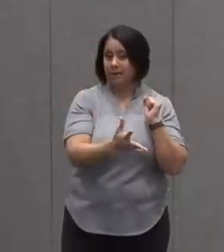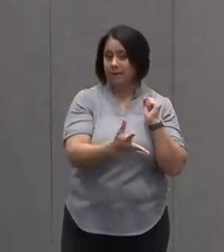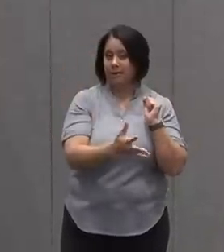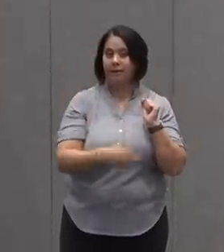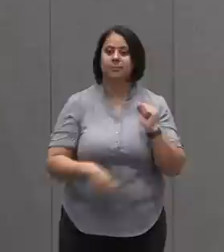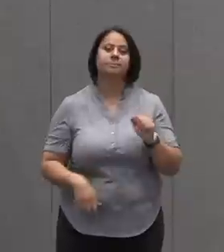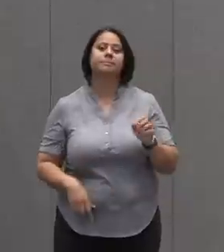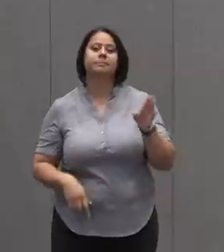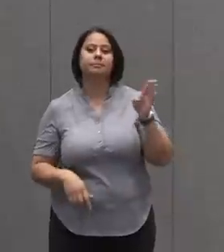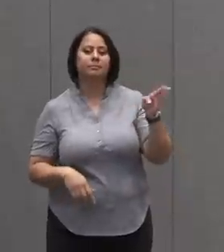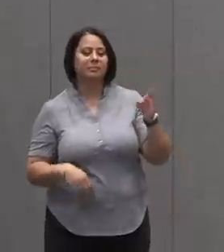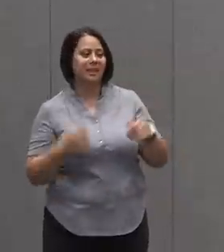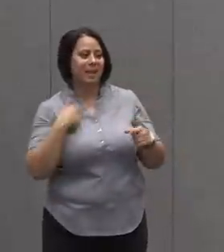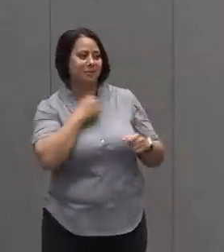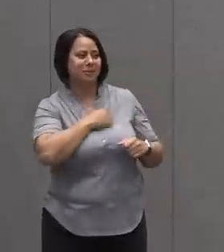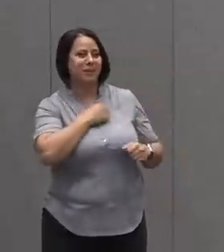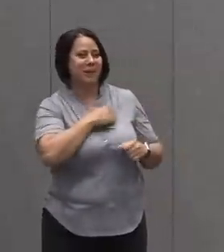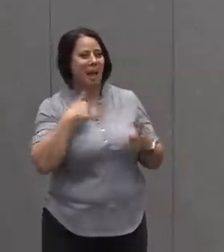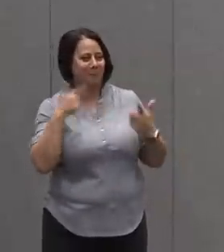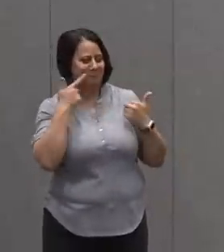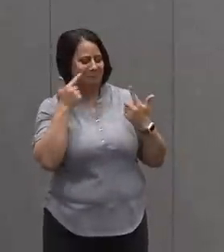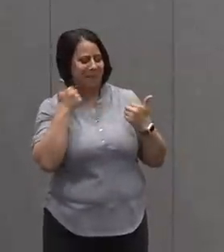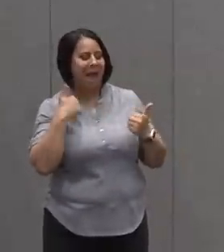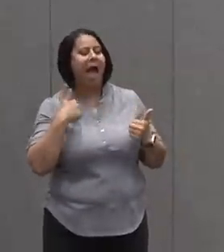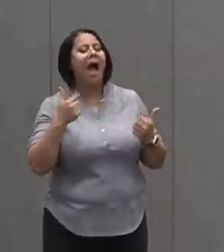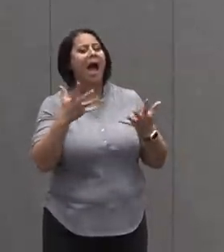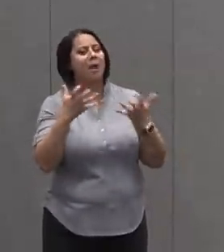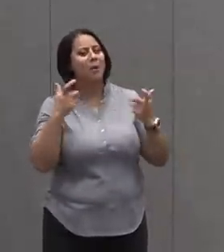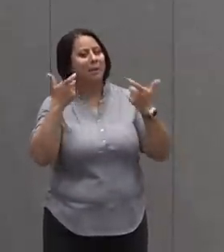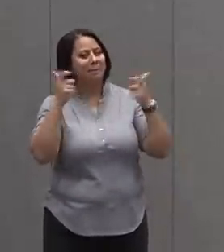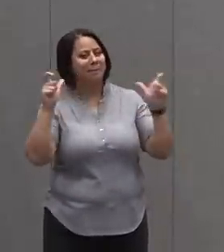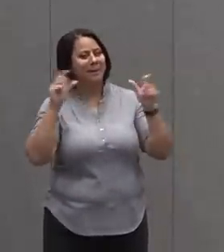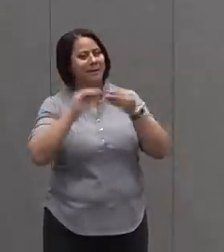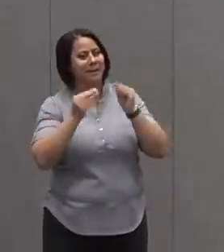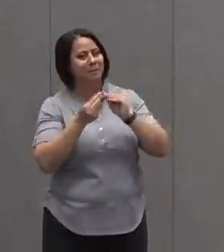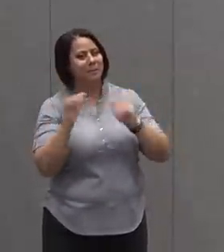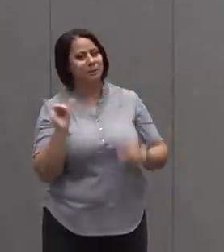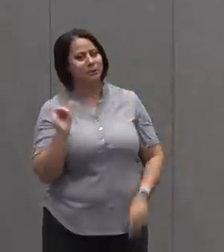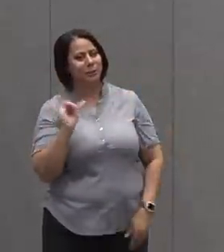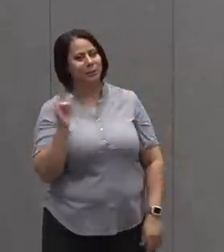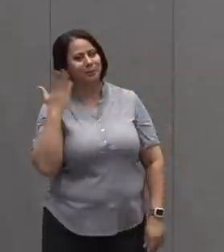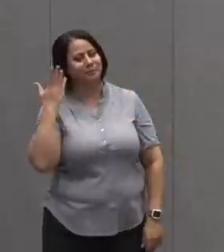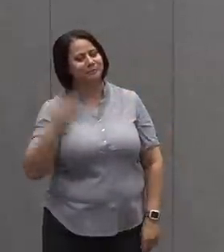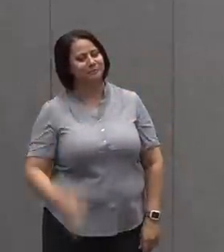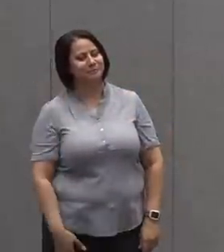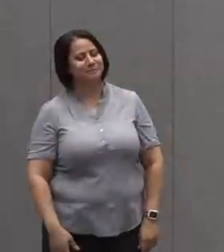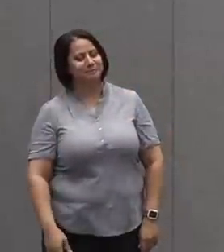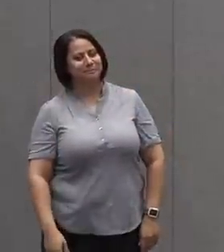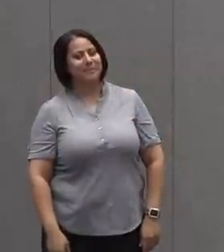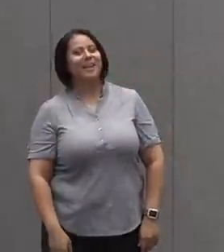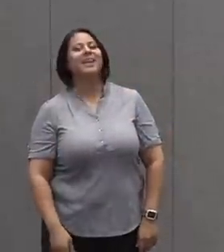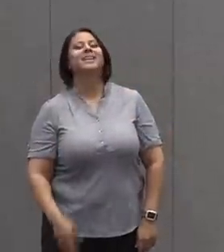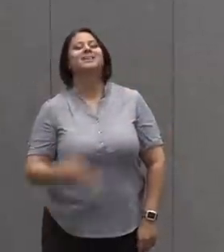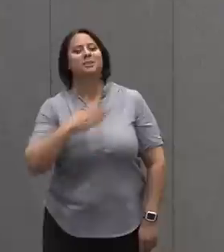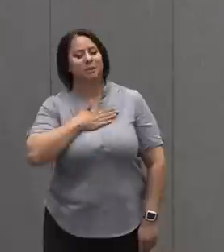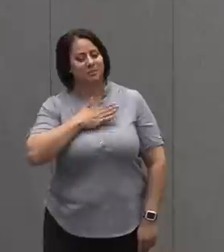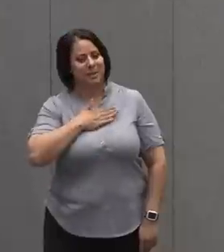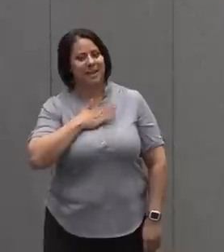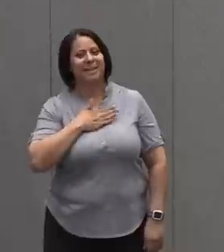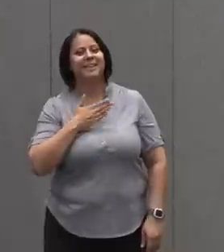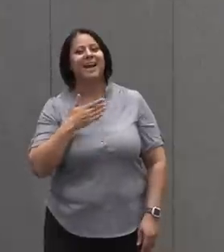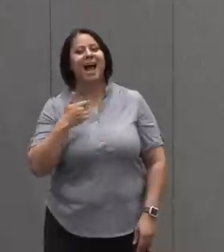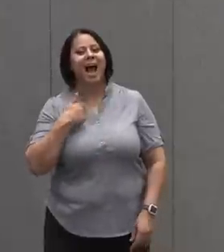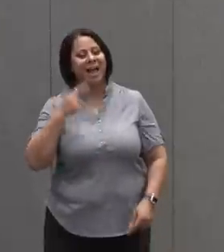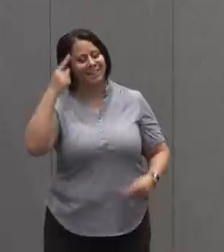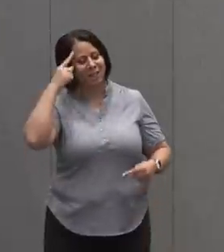because guess what? I decided to go with the larger number too. Oh. So hopefully it's the larger number. And yes, I did do that before she started